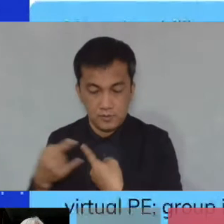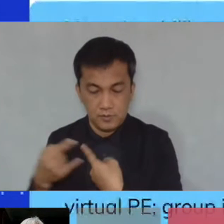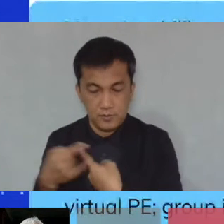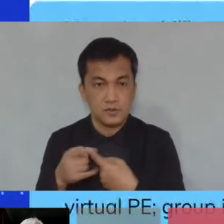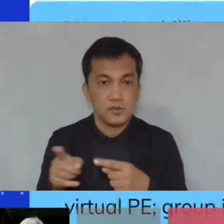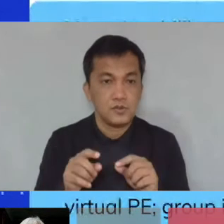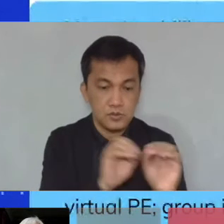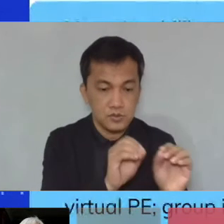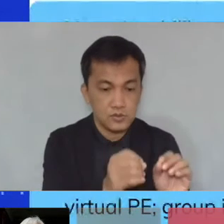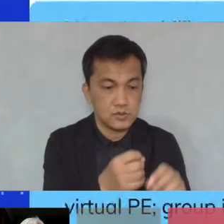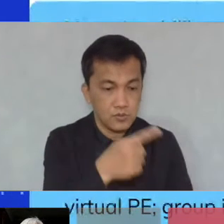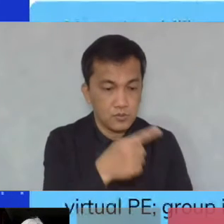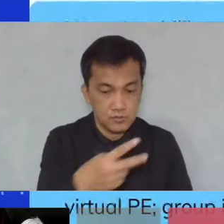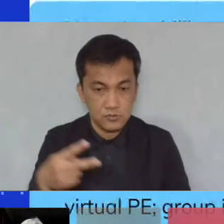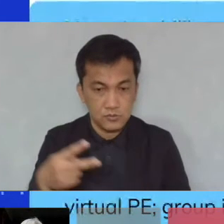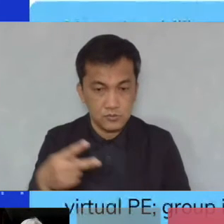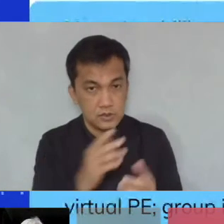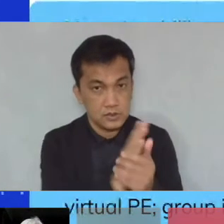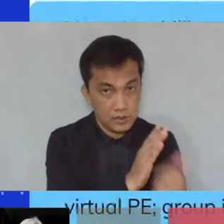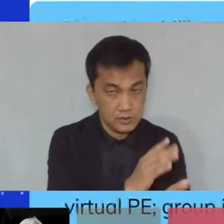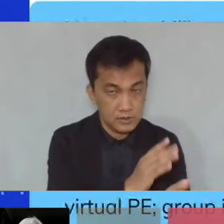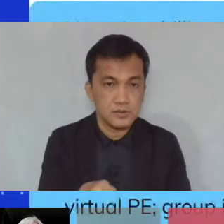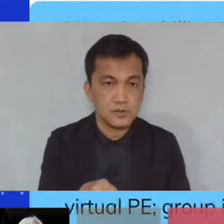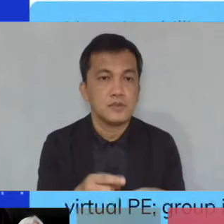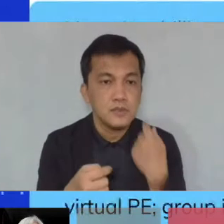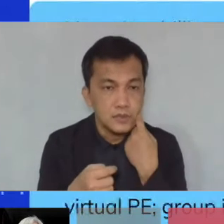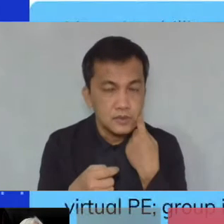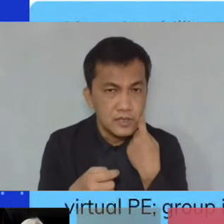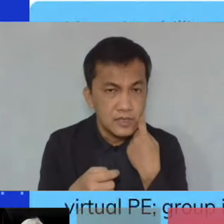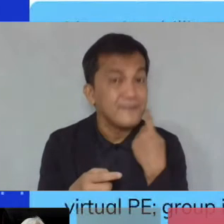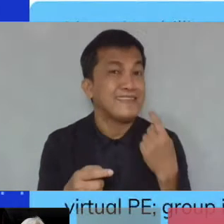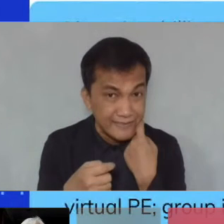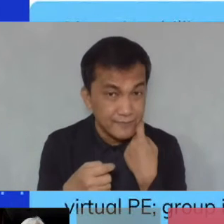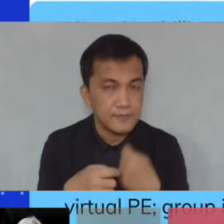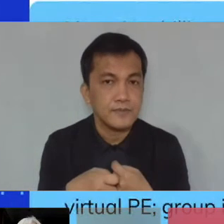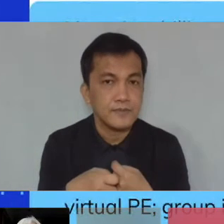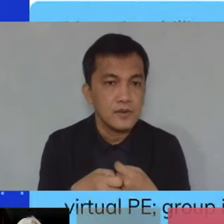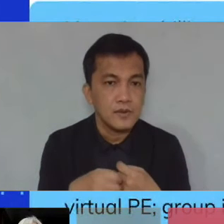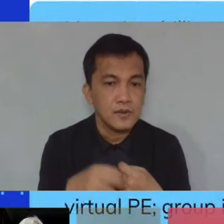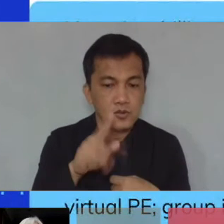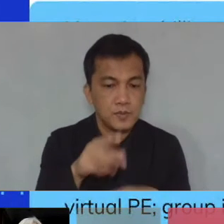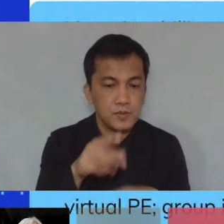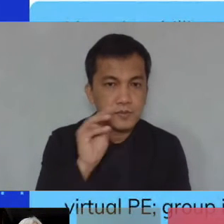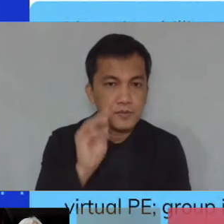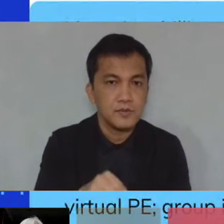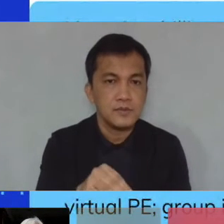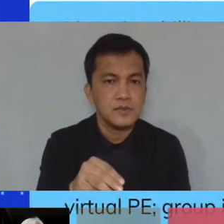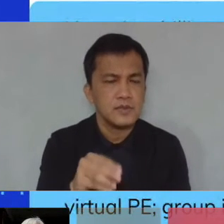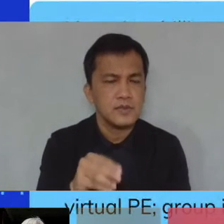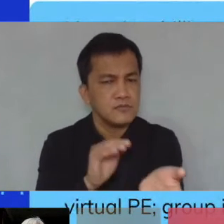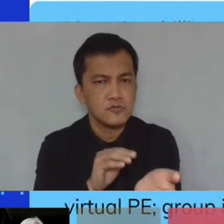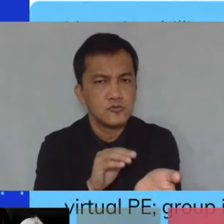we're supposed to teach for each of these 3 competencies? Recently, very recently, the UP Manila